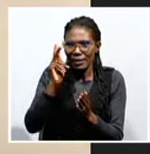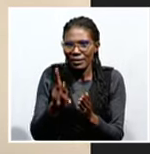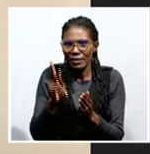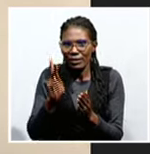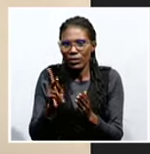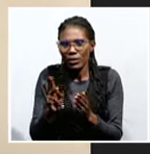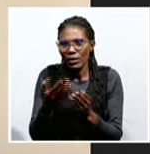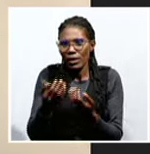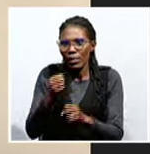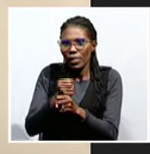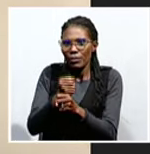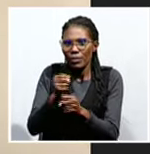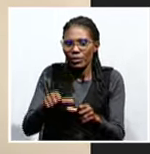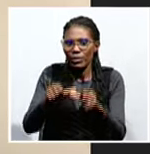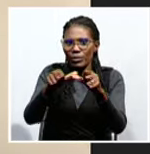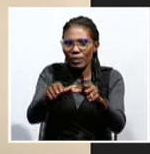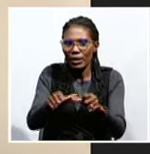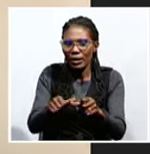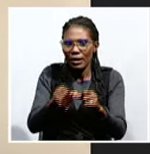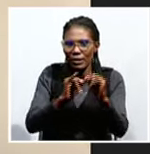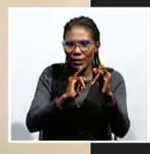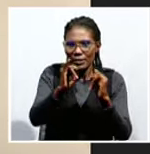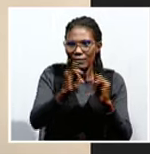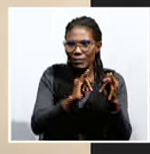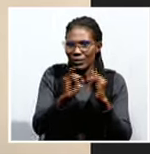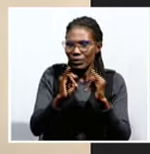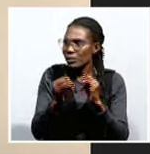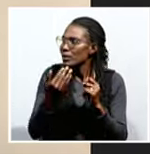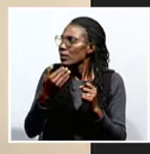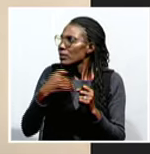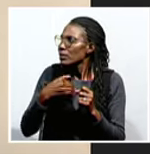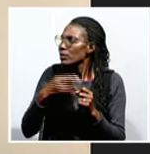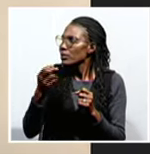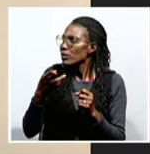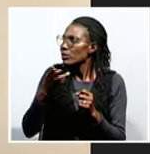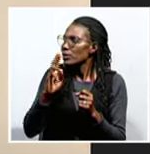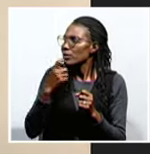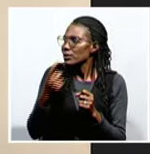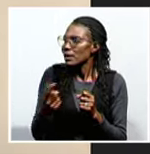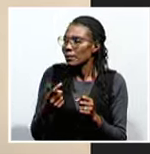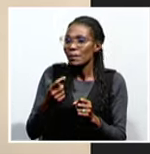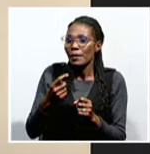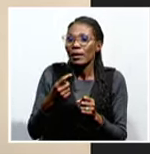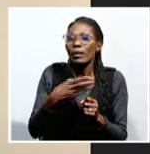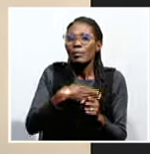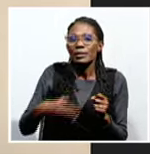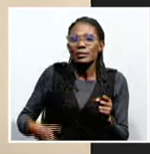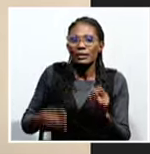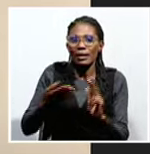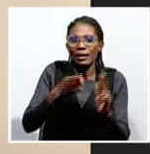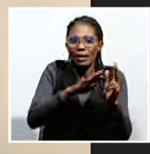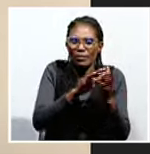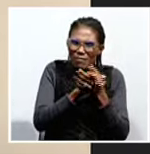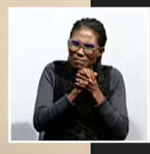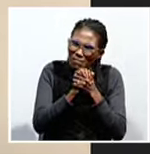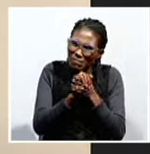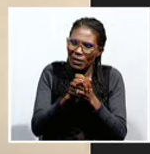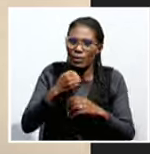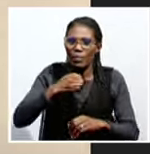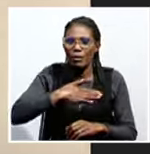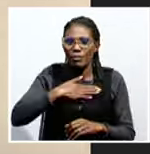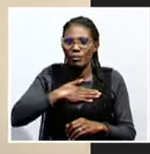during this interview, because as I said, Comrade Hage was a dear friend to me. He was actually a